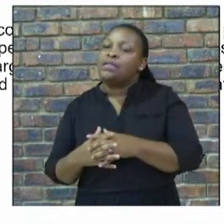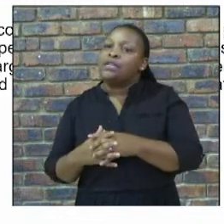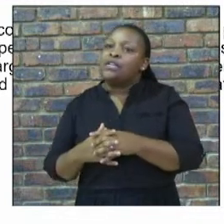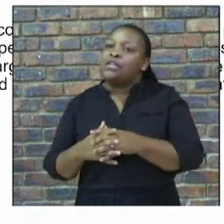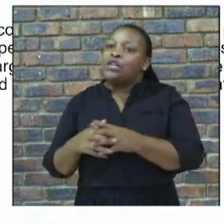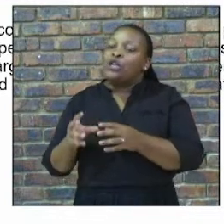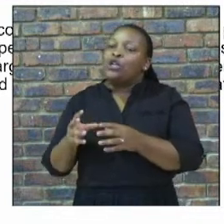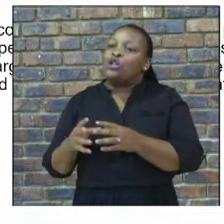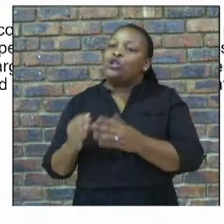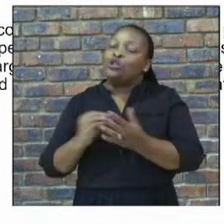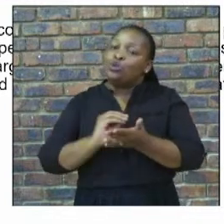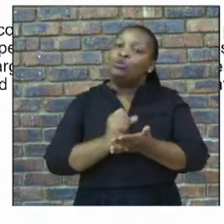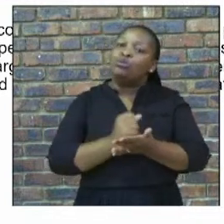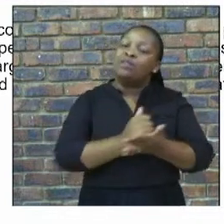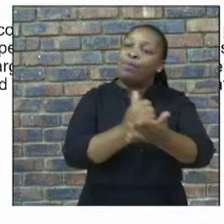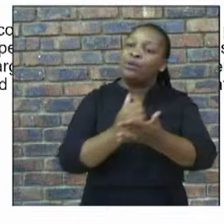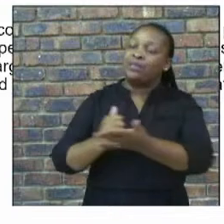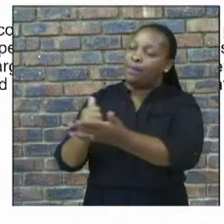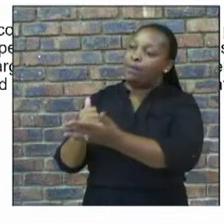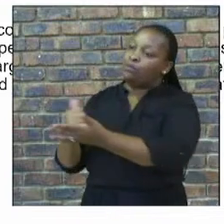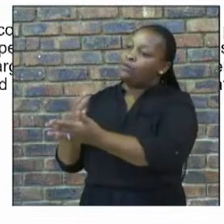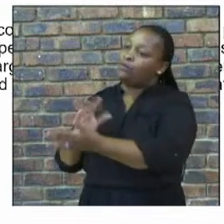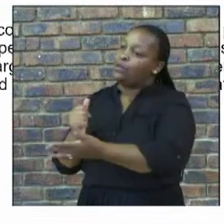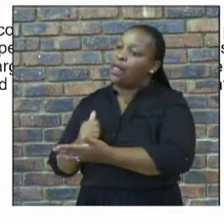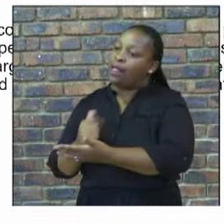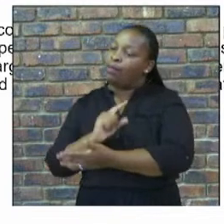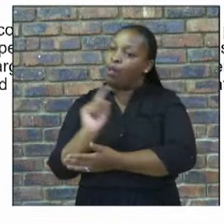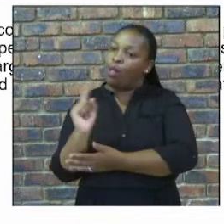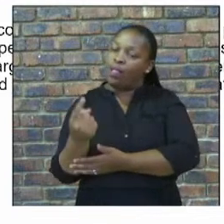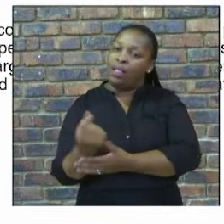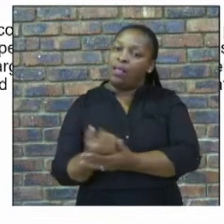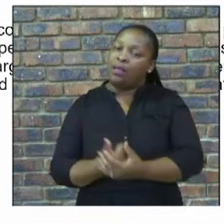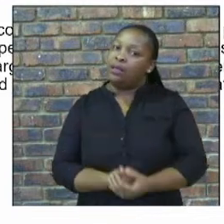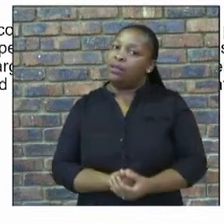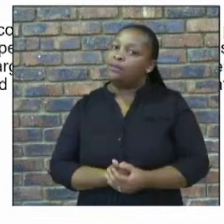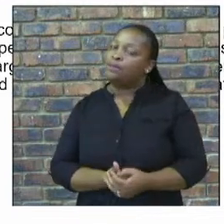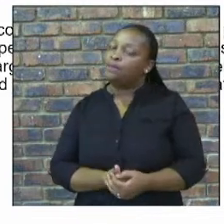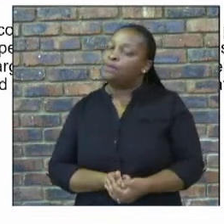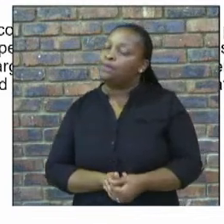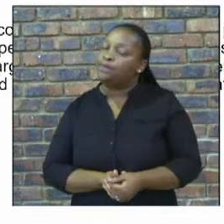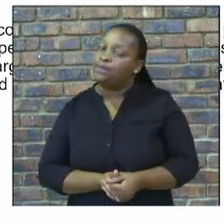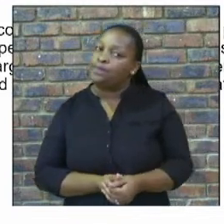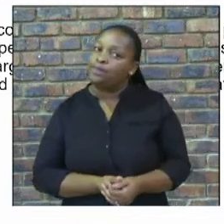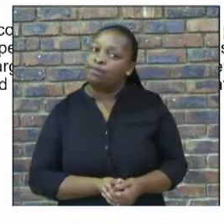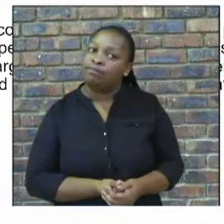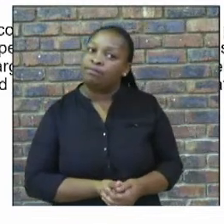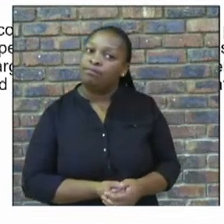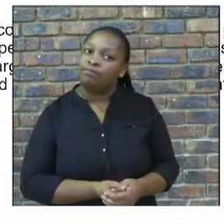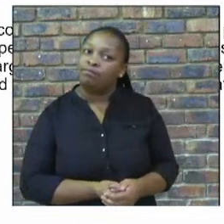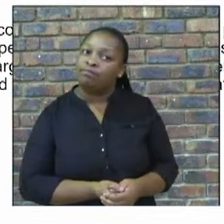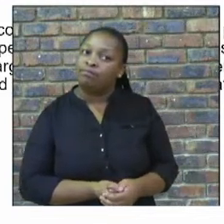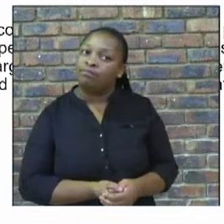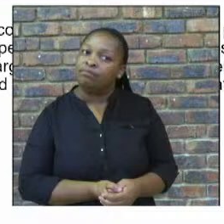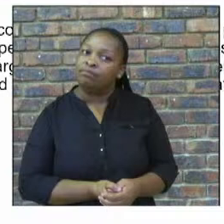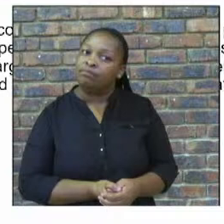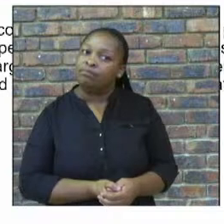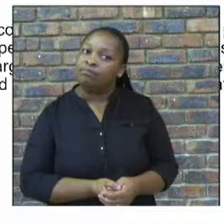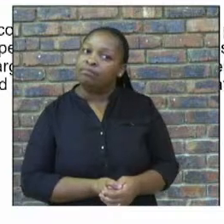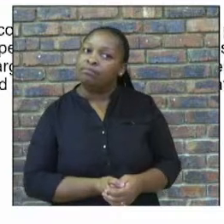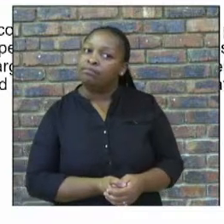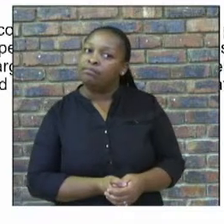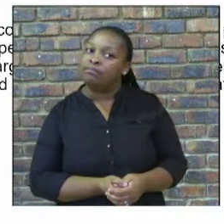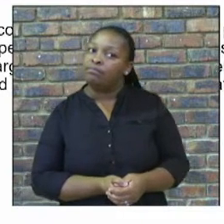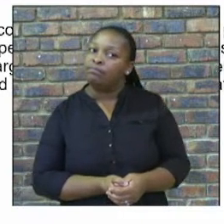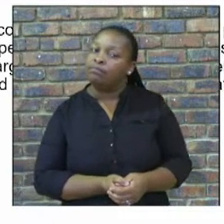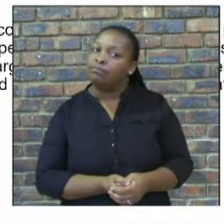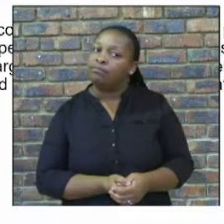we also, I think, appreciate some of the establishments of the Office of the Ombudsman. We think it will help. And then the last